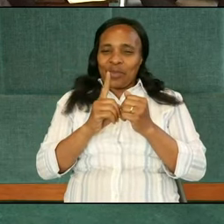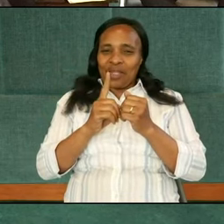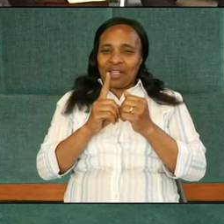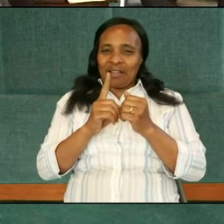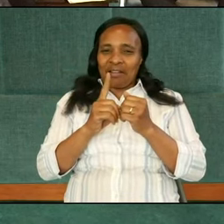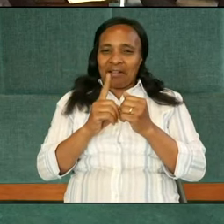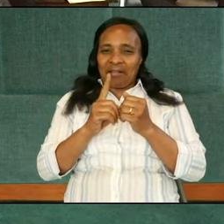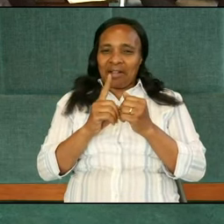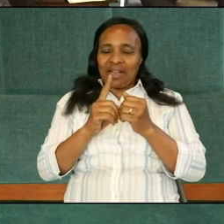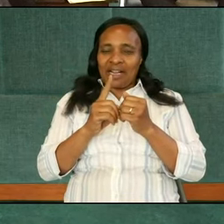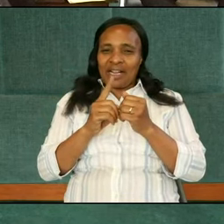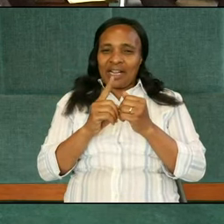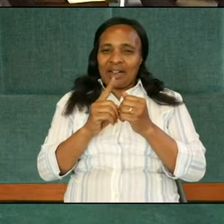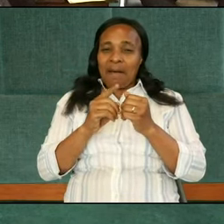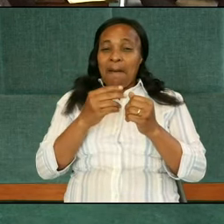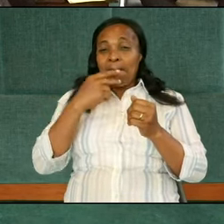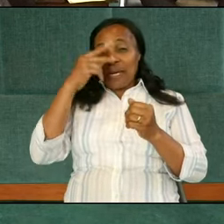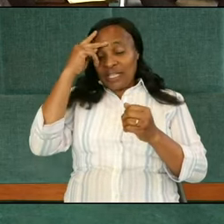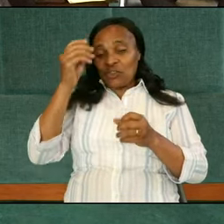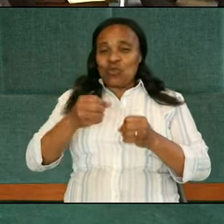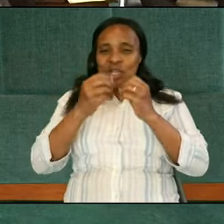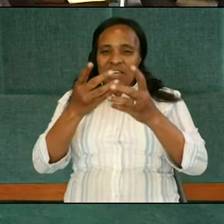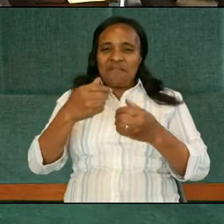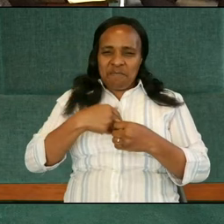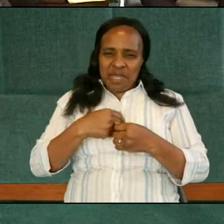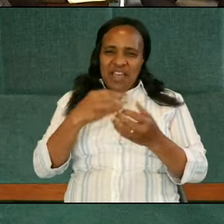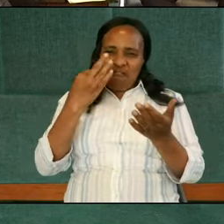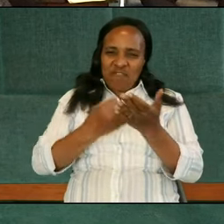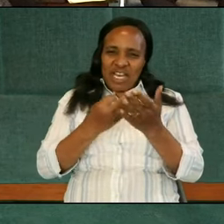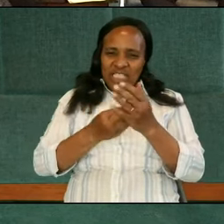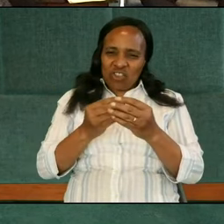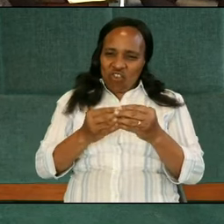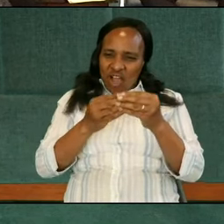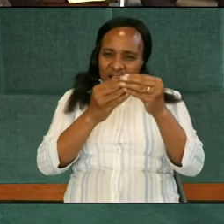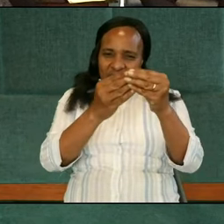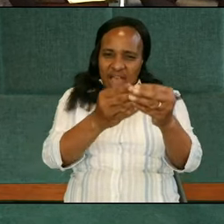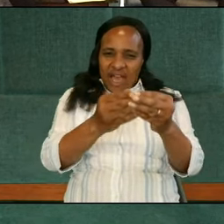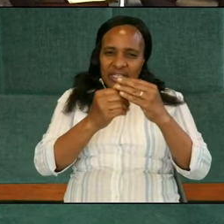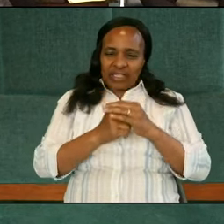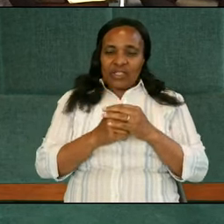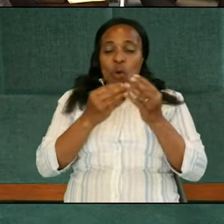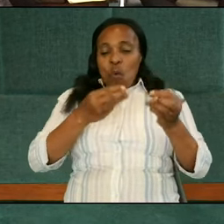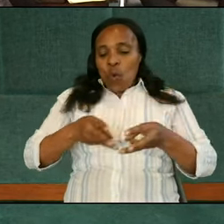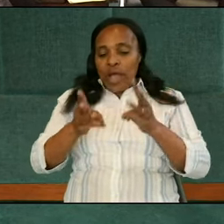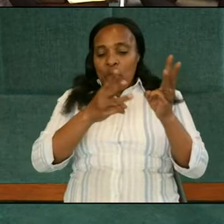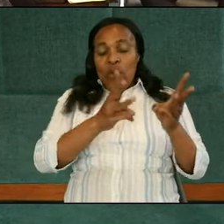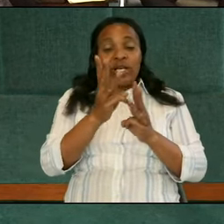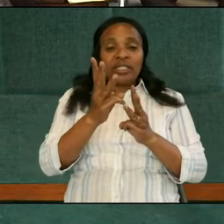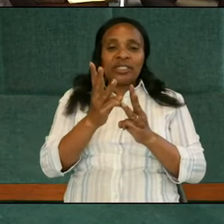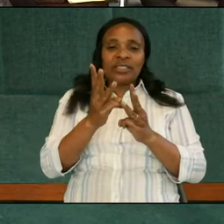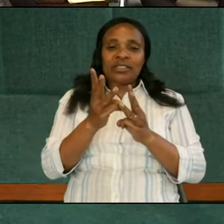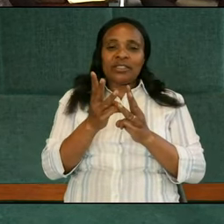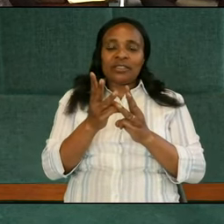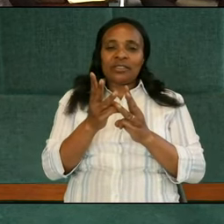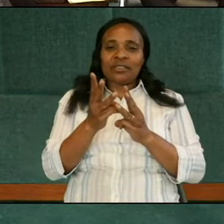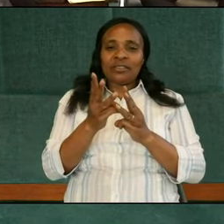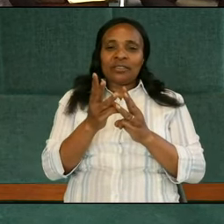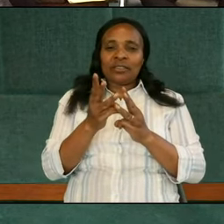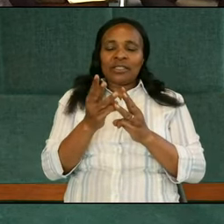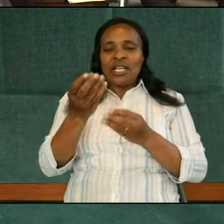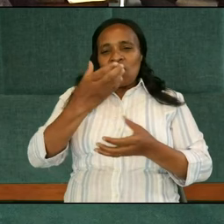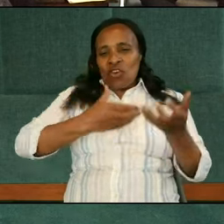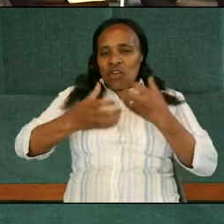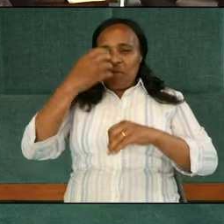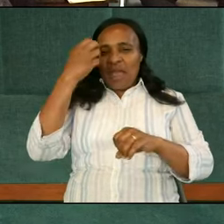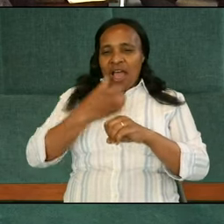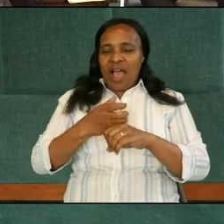What are you still laughing at? I like it if my parents would give me a financial guide or like ways to. This economy is hard,